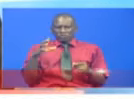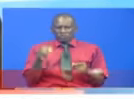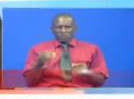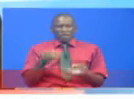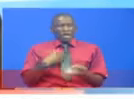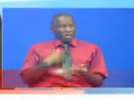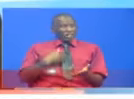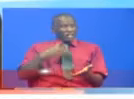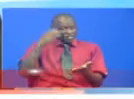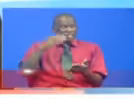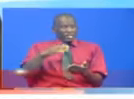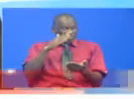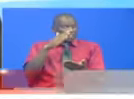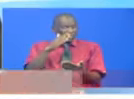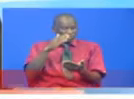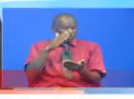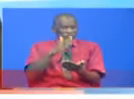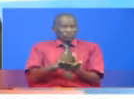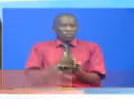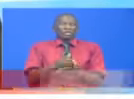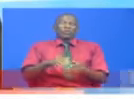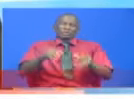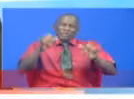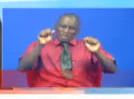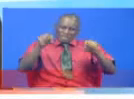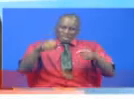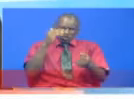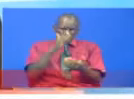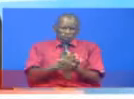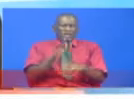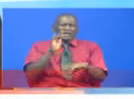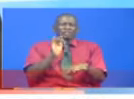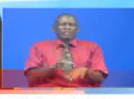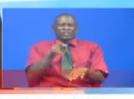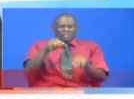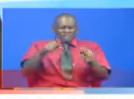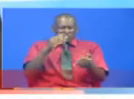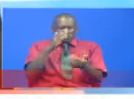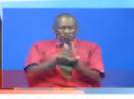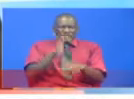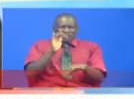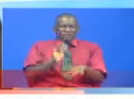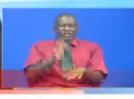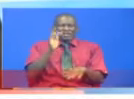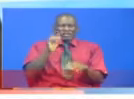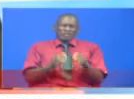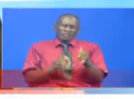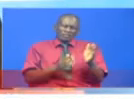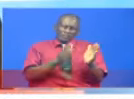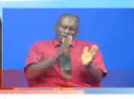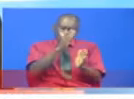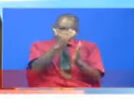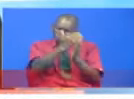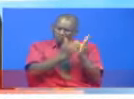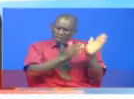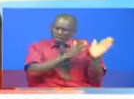validity because they could truly, yes, affect the trajectory.